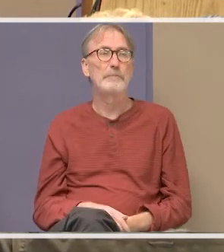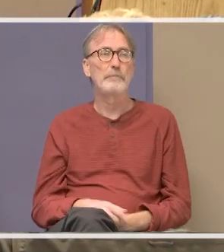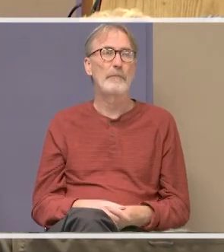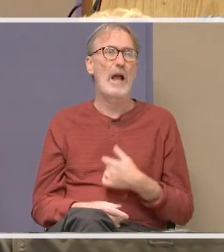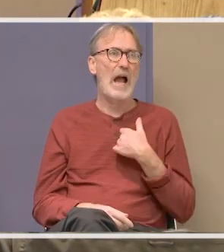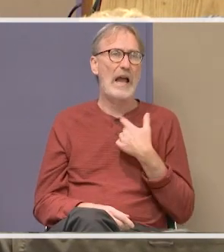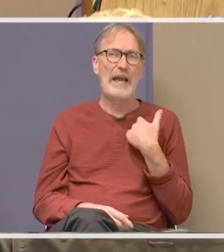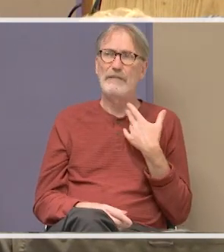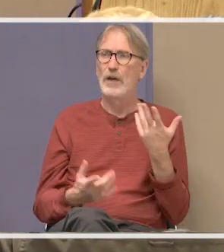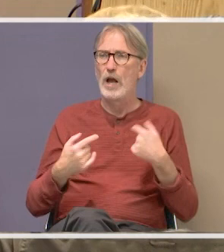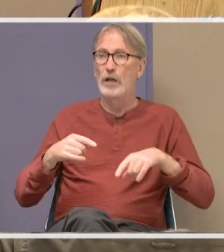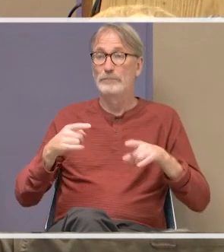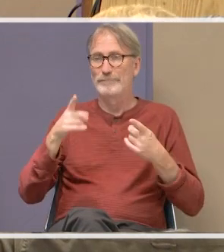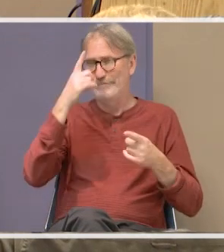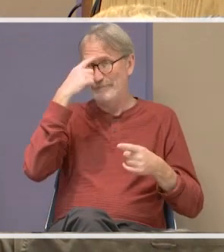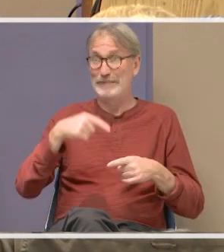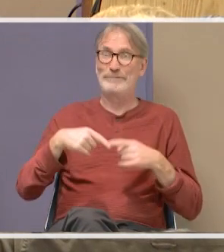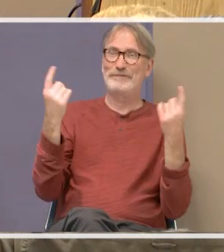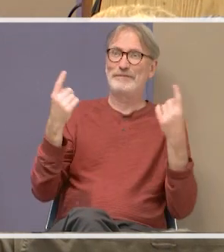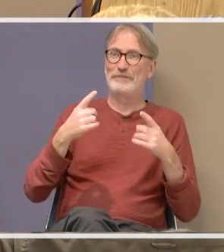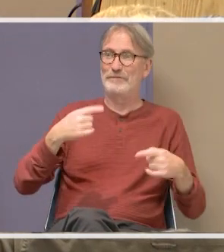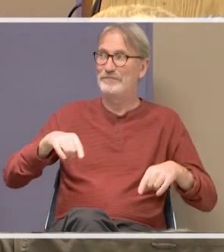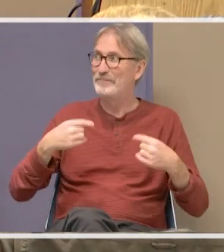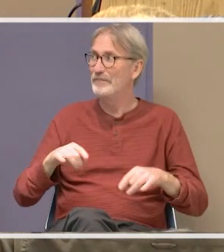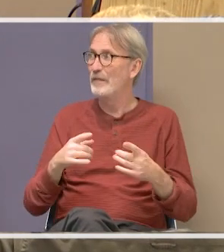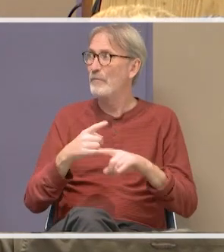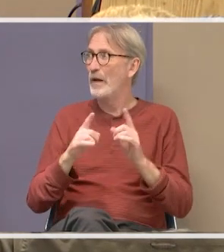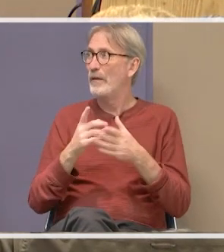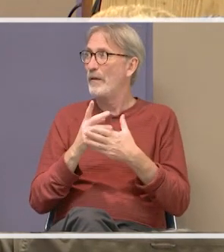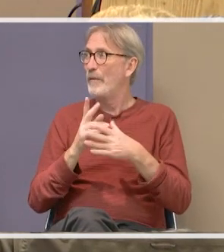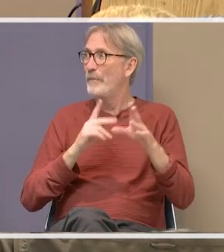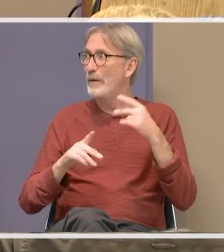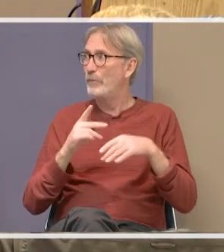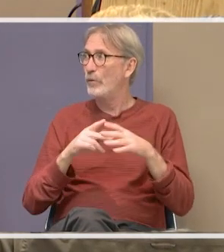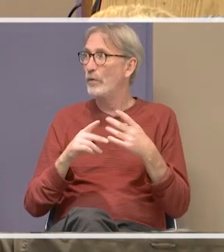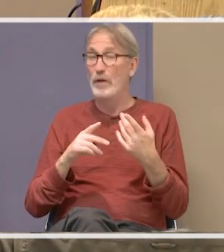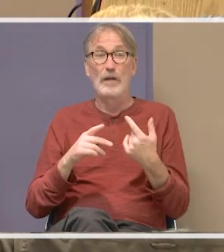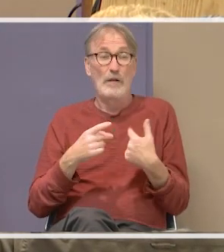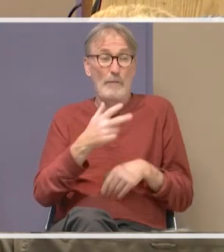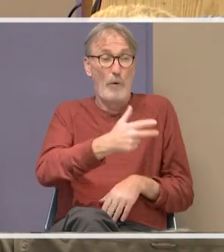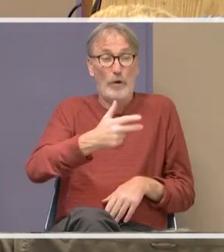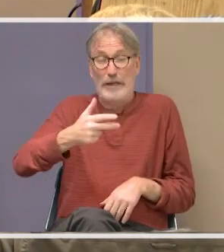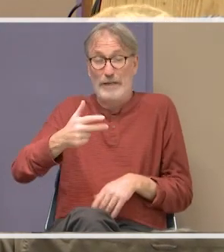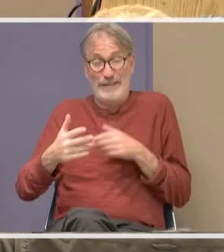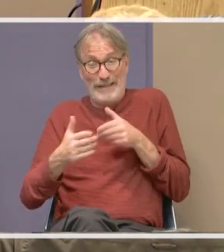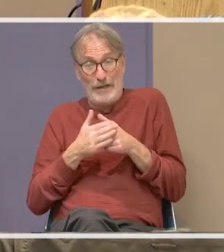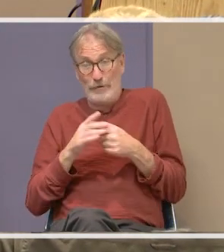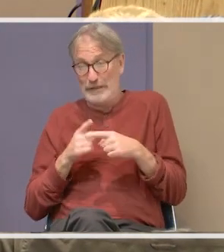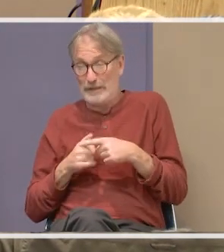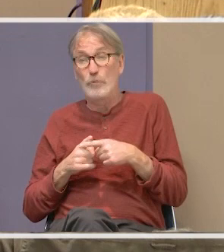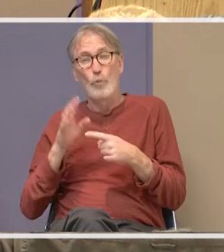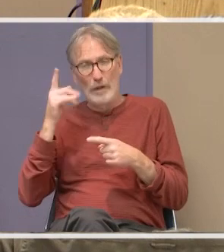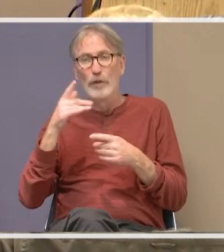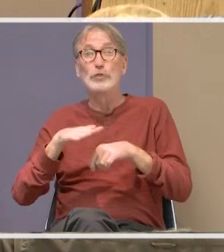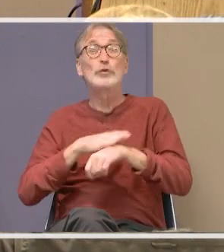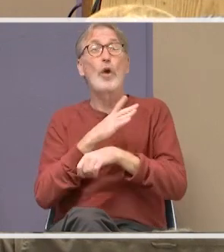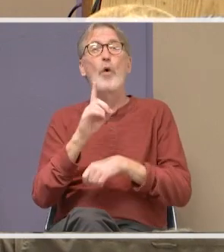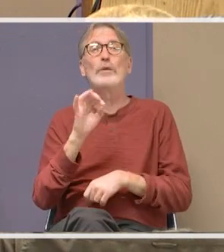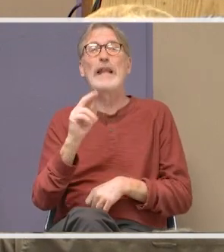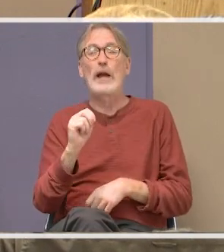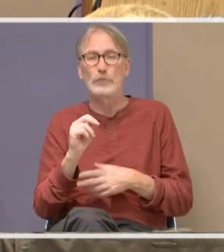I have a controversial opinion that people parking close to the intersection makes the cars slow down when they're turning around the corner. So I'm